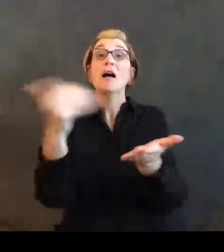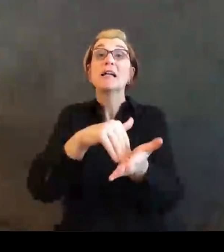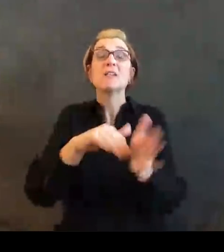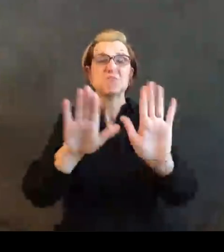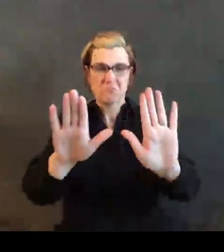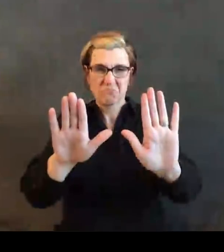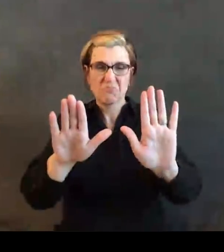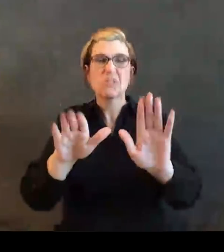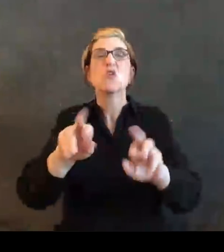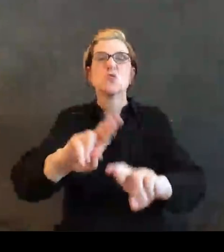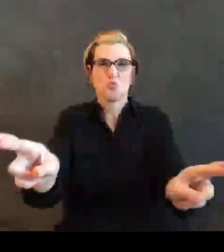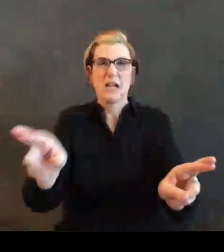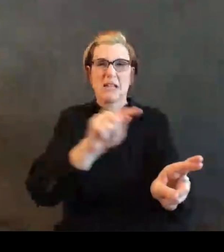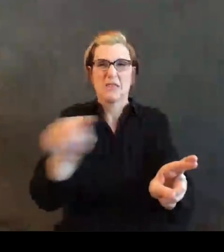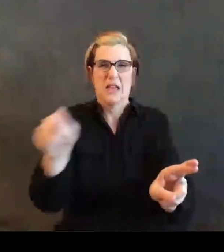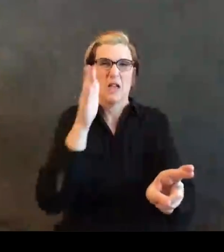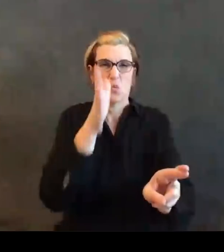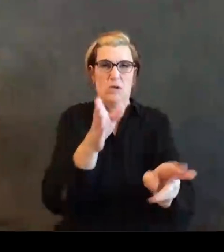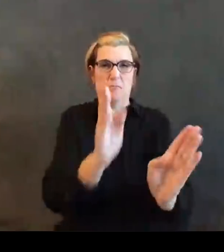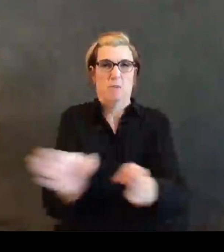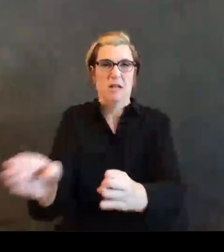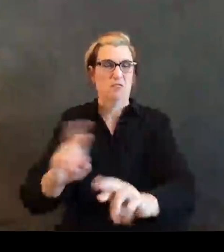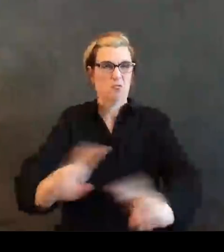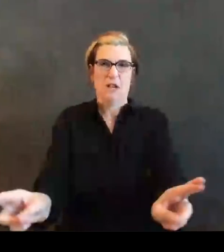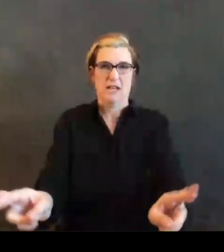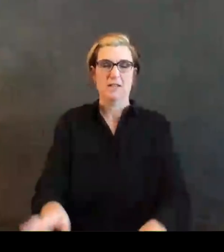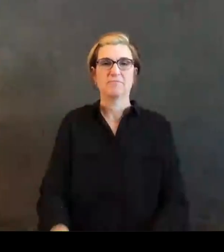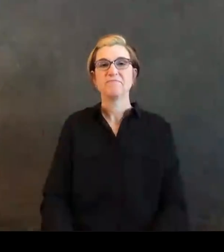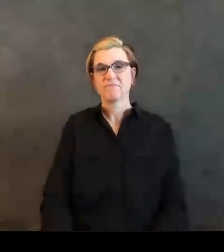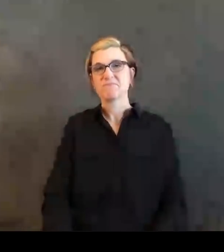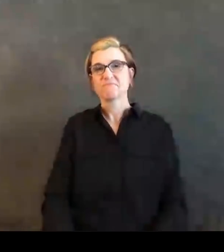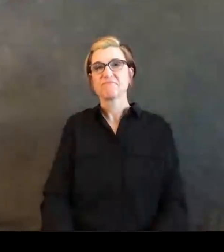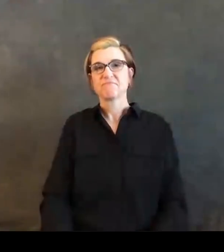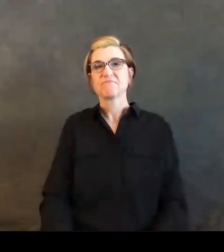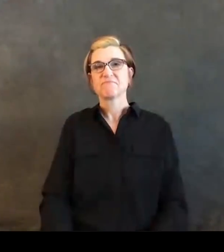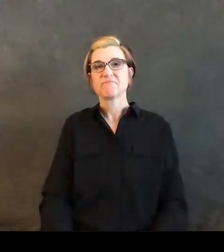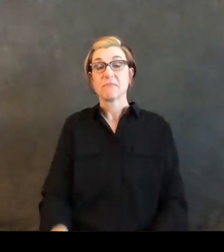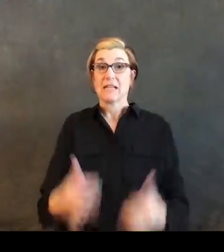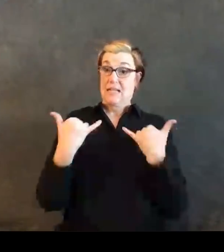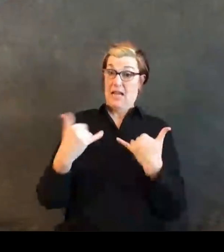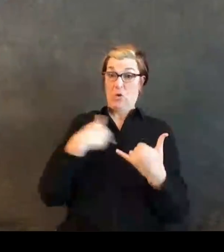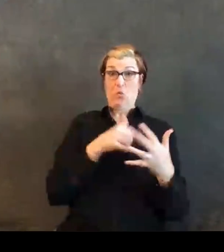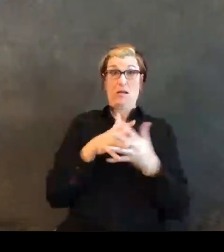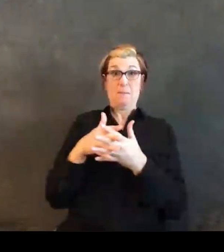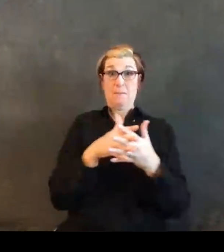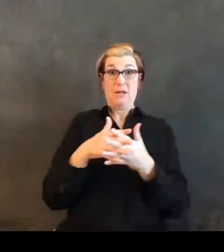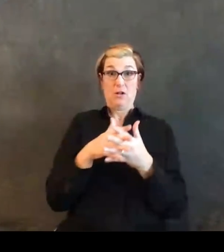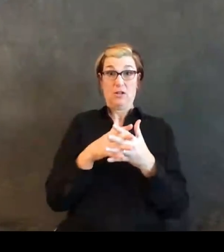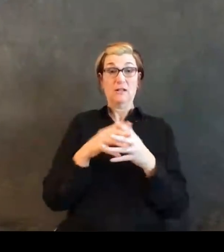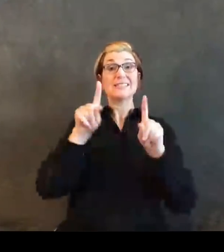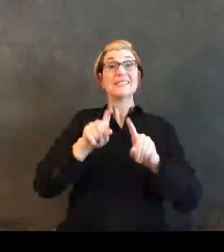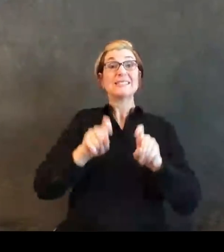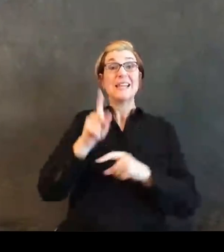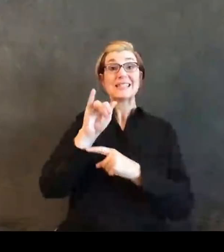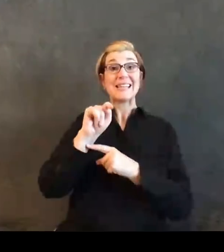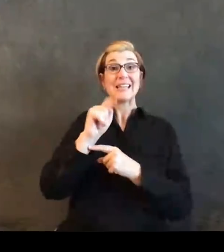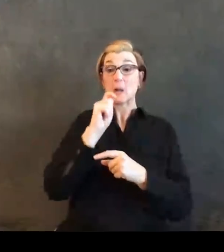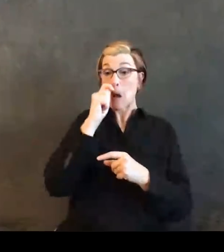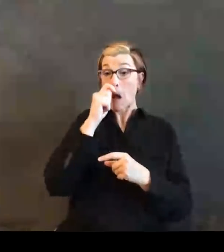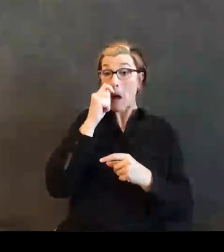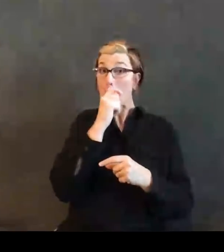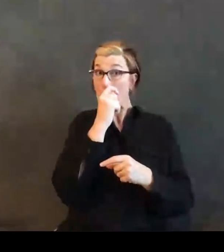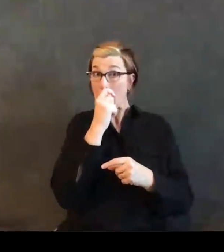how we've done. Remember, there's more tests than anybody by far, and the news, the reporters,